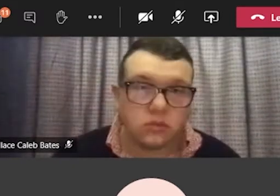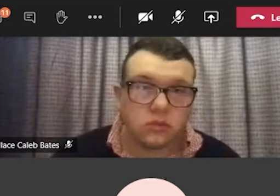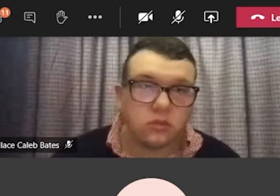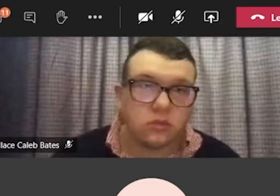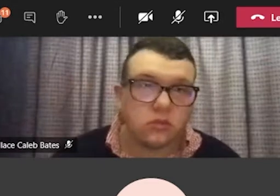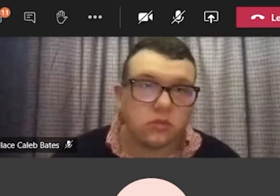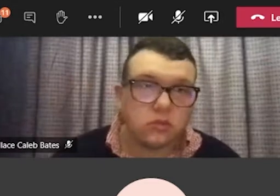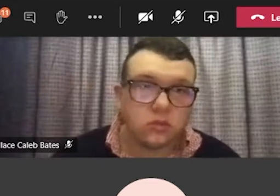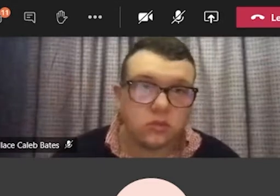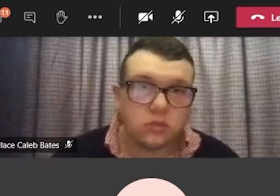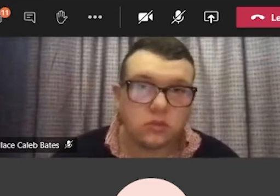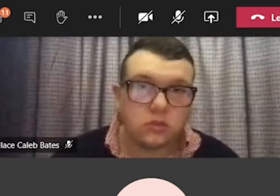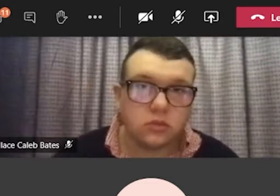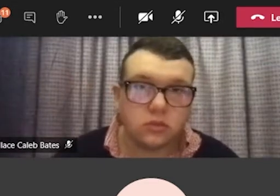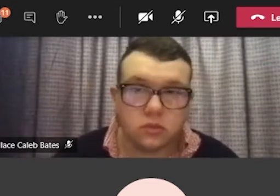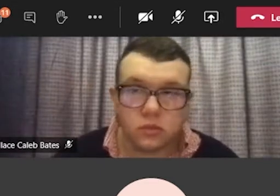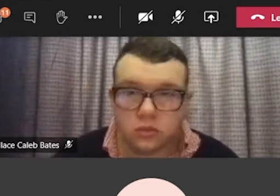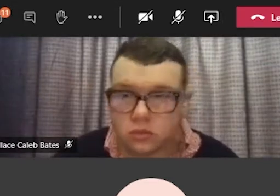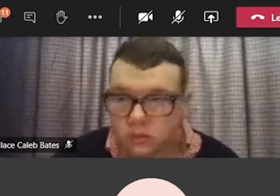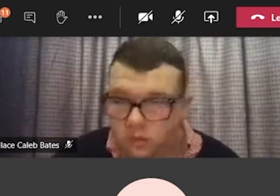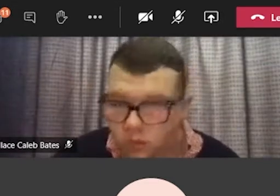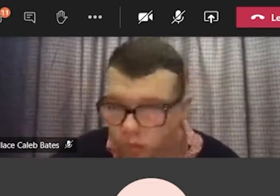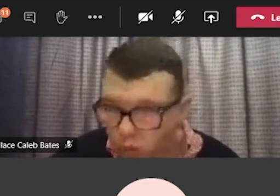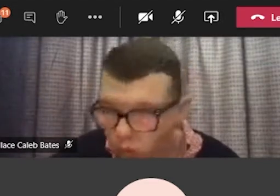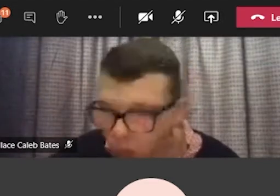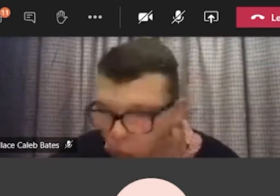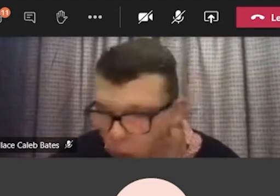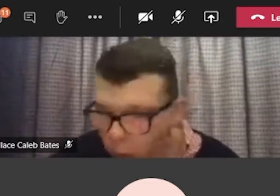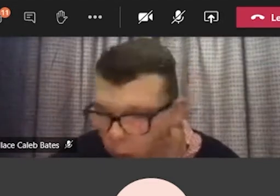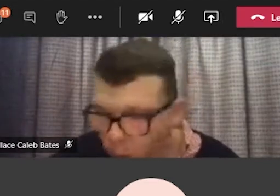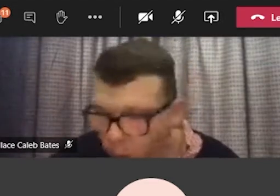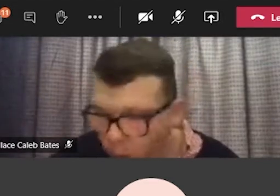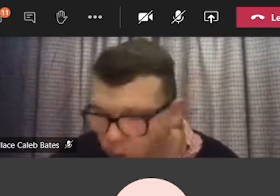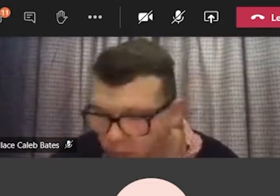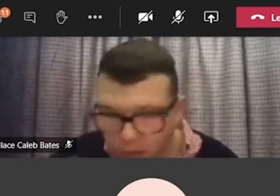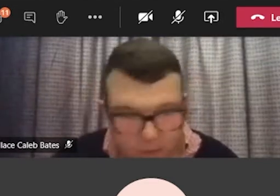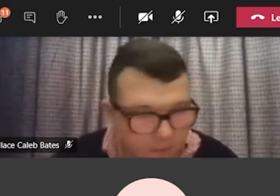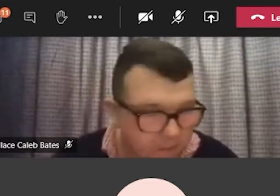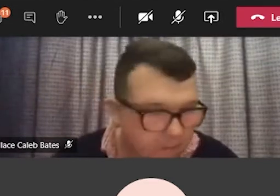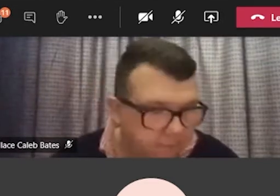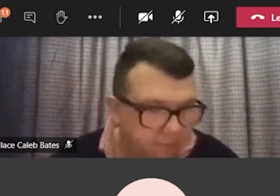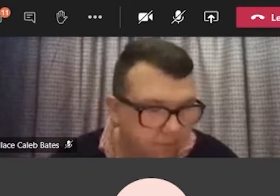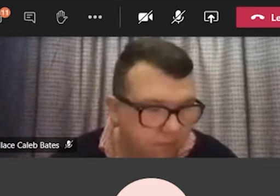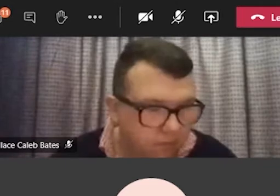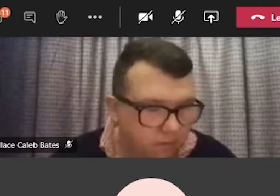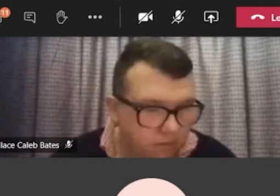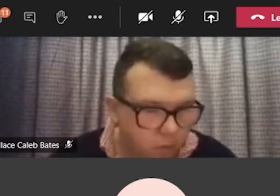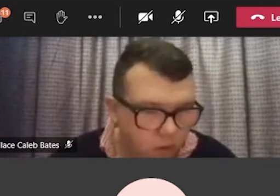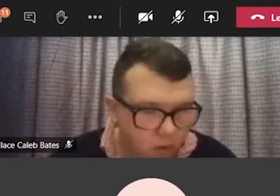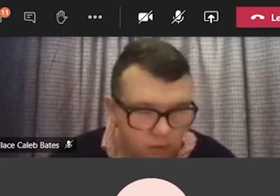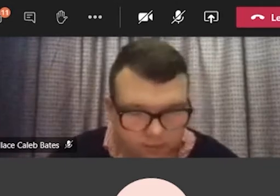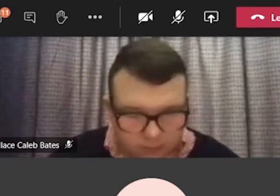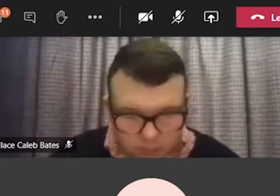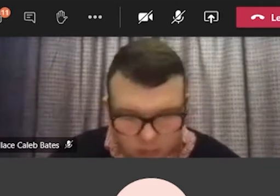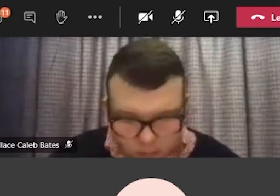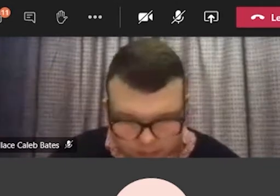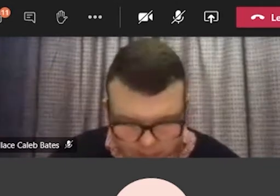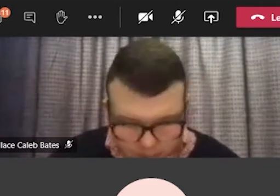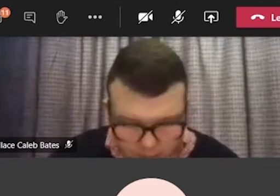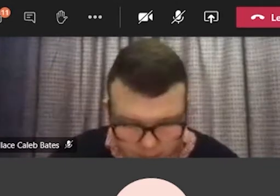differs vastly between each individual county. And just looking at the data from from what I saw a few weeks ago,